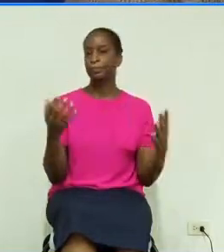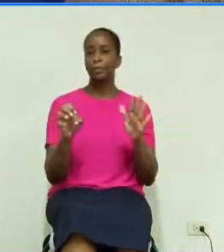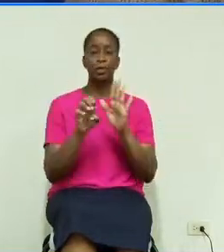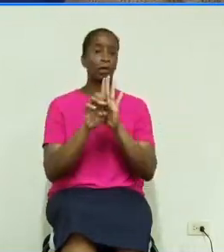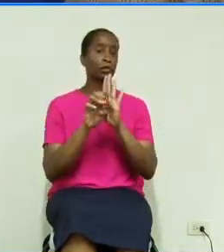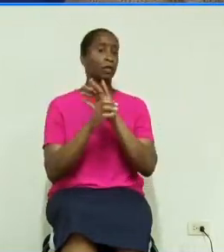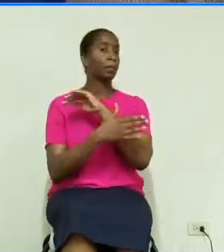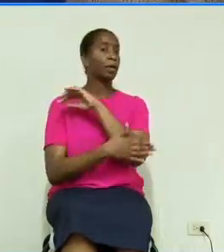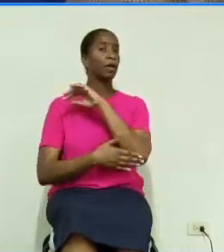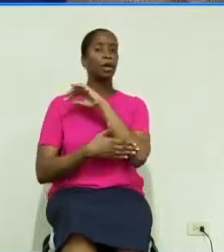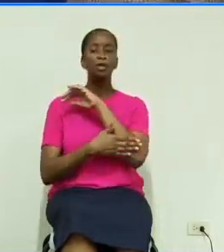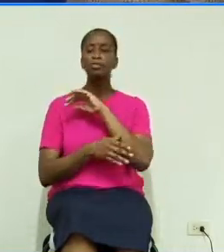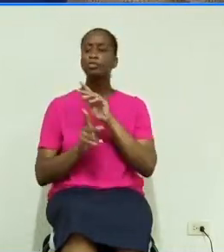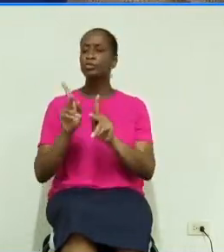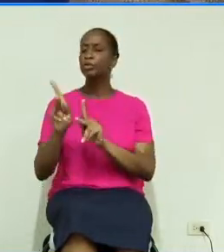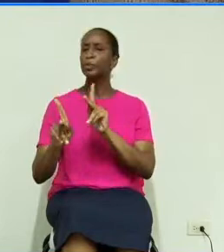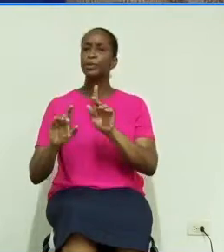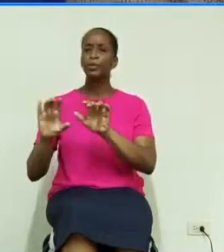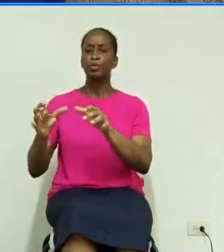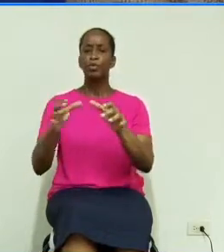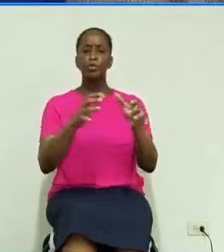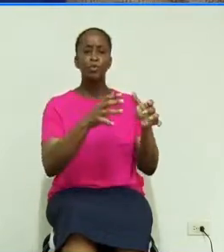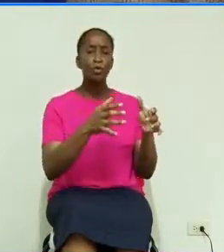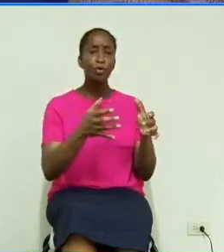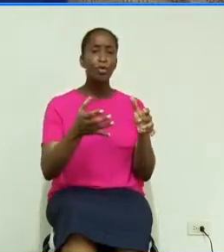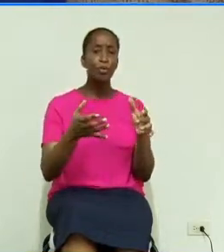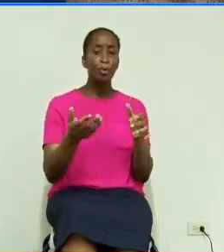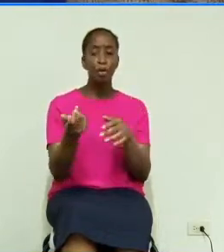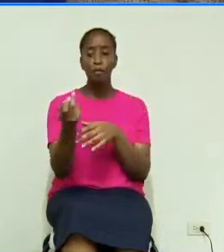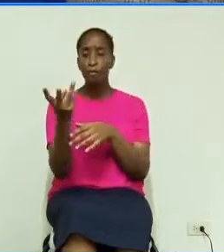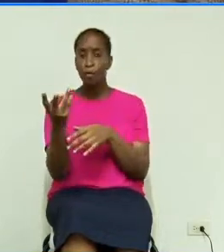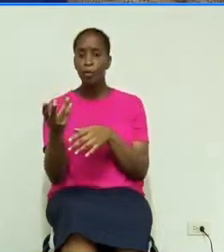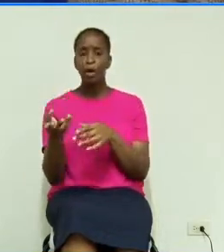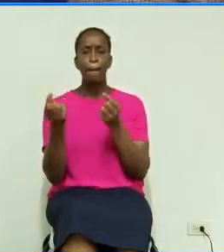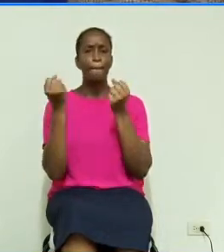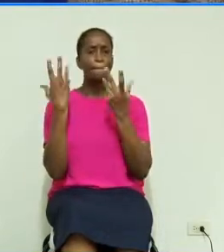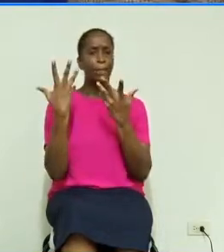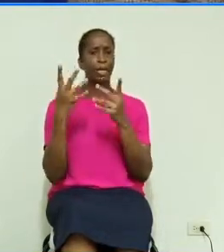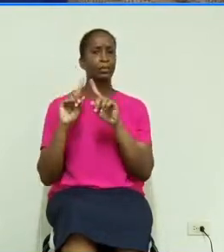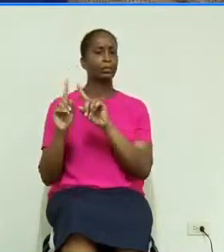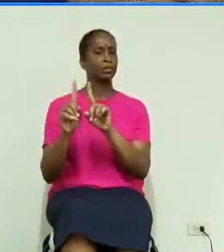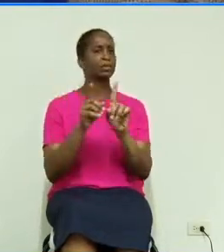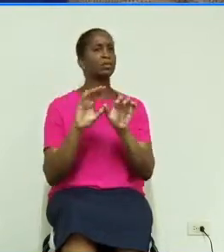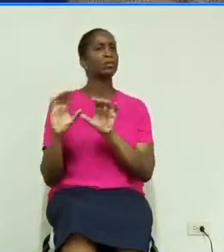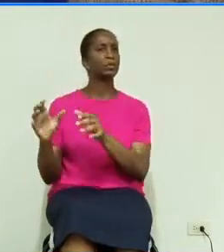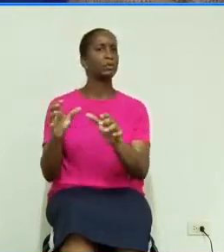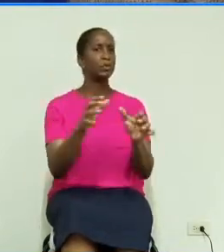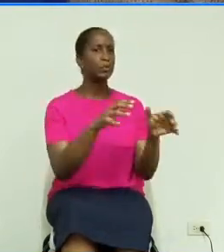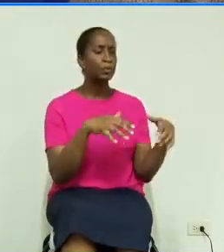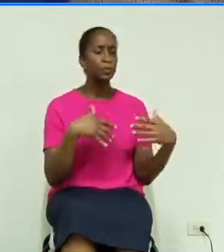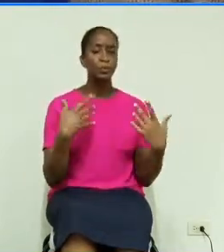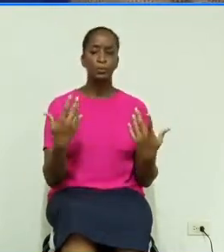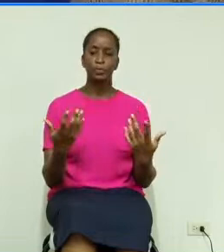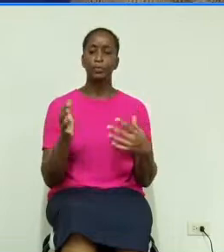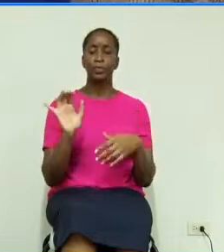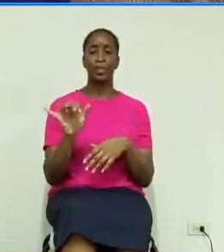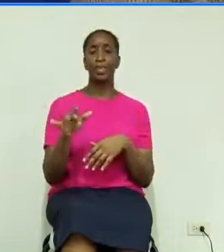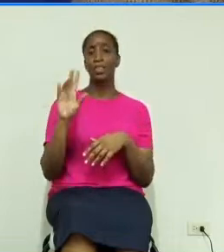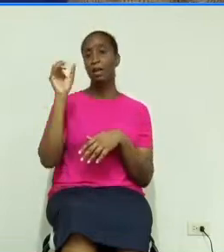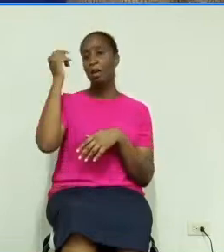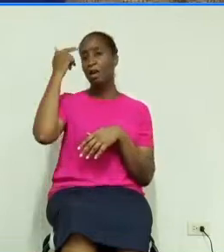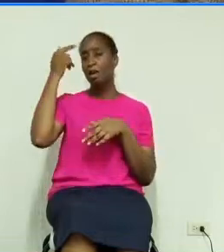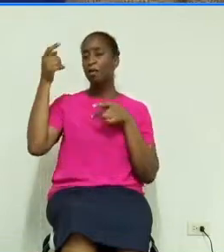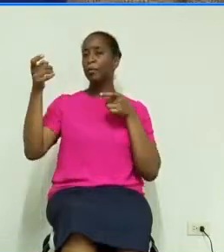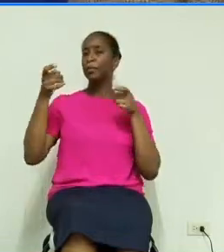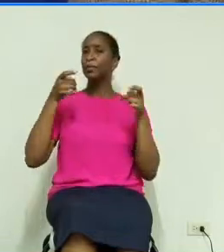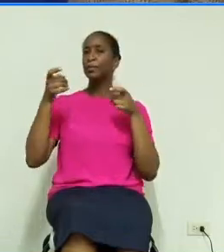What is its territorial structure? Is it centralized or decentralized? Is it federal or